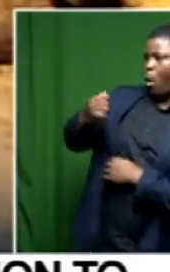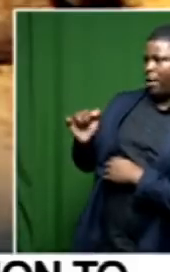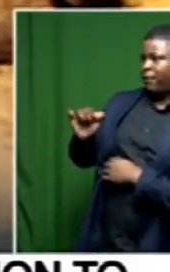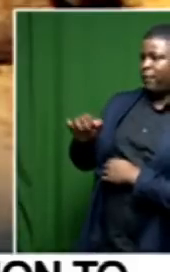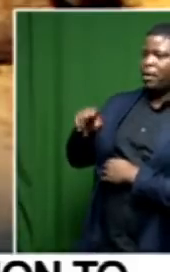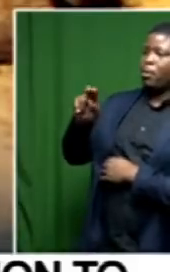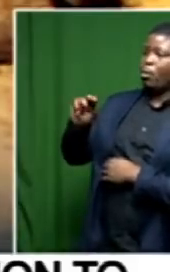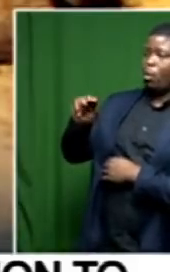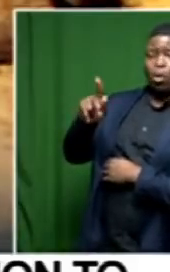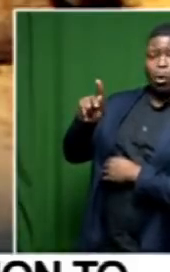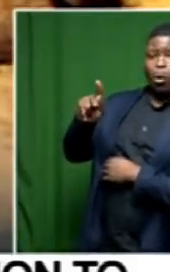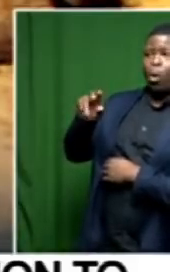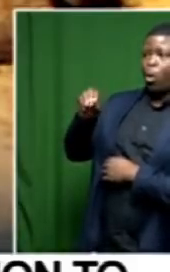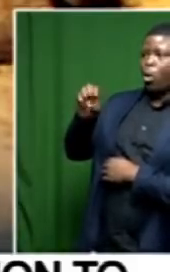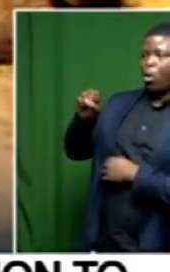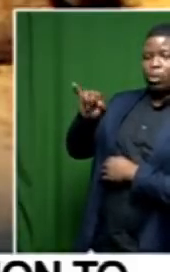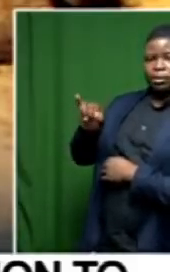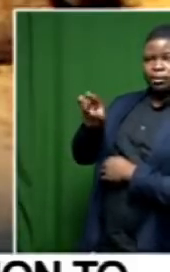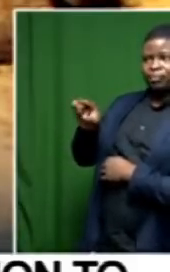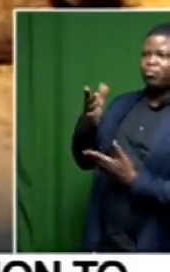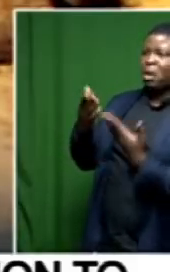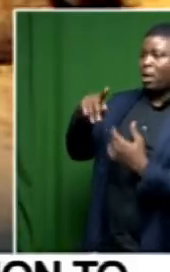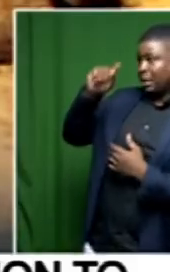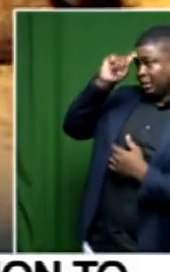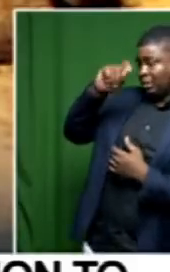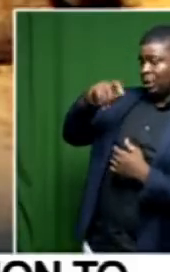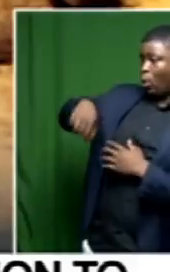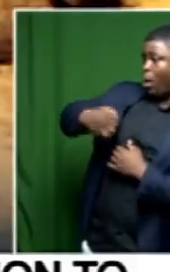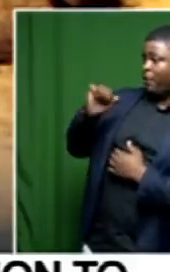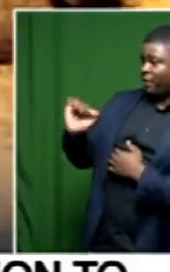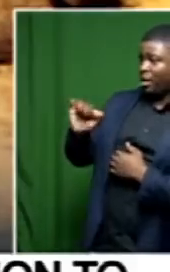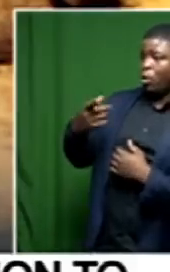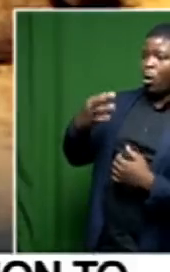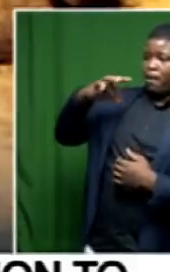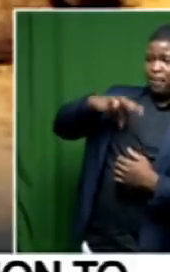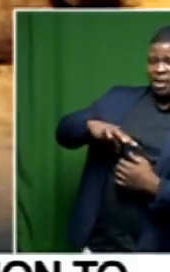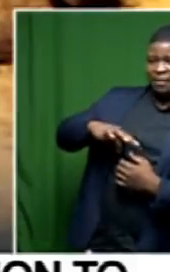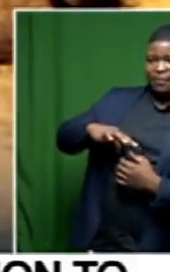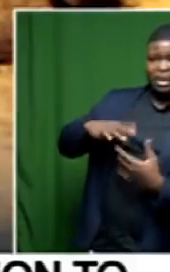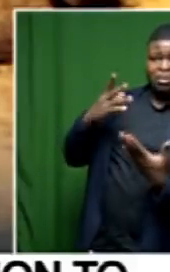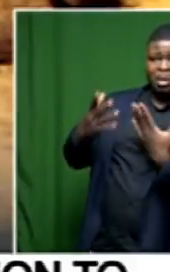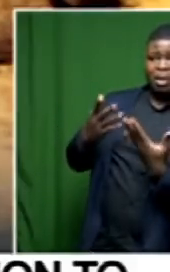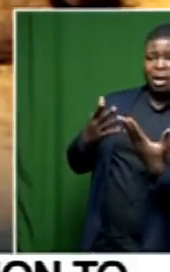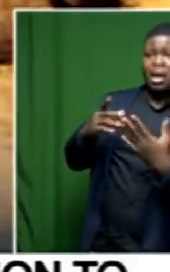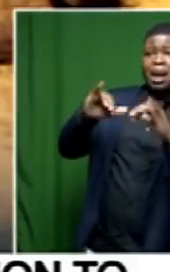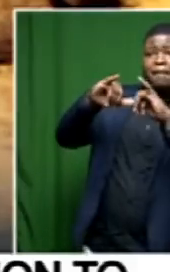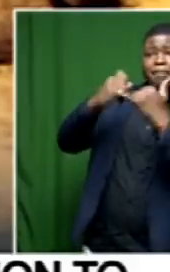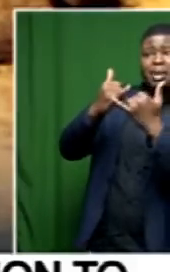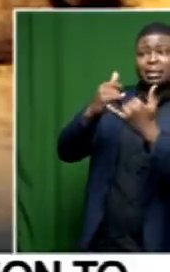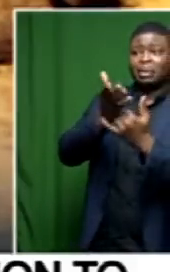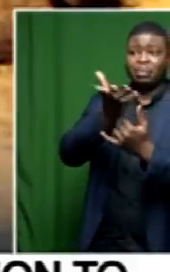Nkosi, is somehow a beneficiary of a business